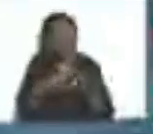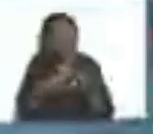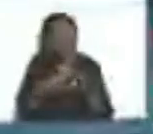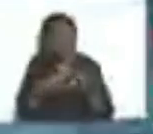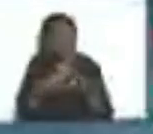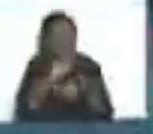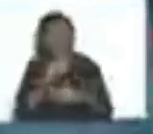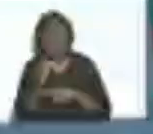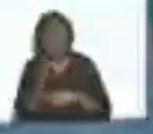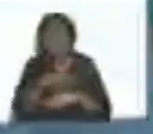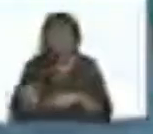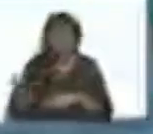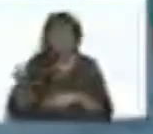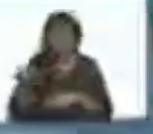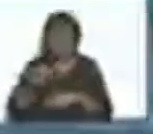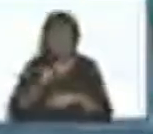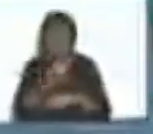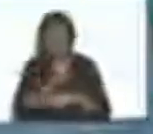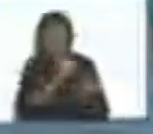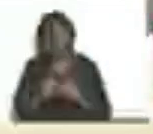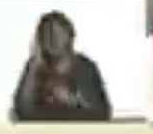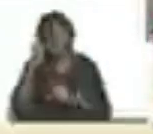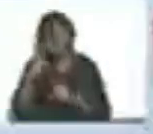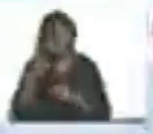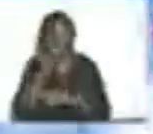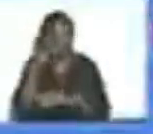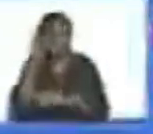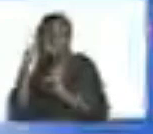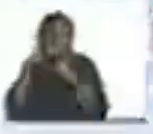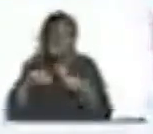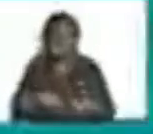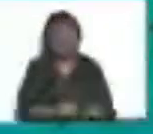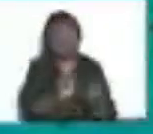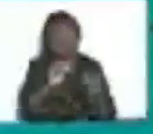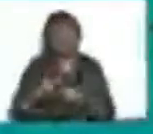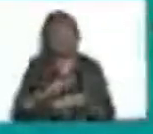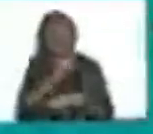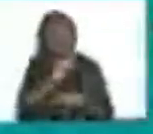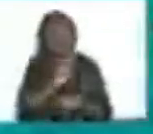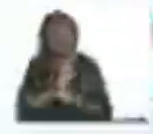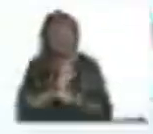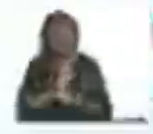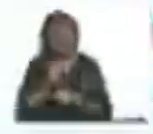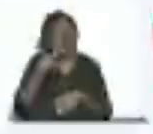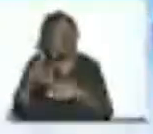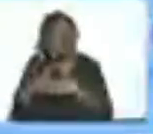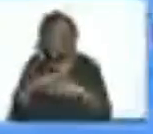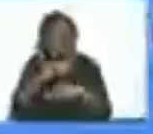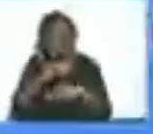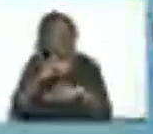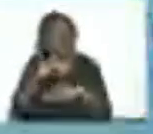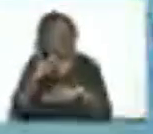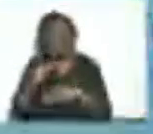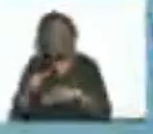And speaking of transportation, Atlantis's plans for domestic seaplane operations near Montagu Bay are dead in the water after Deputy Prime